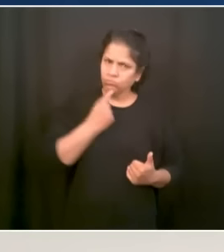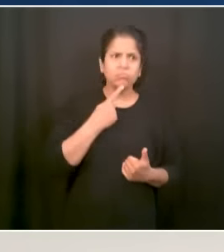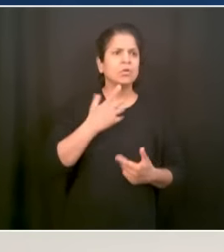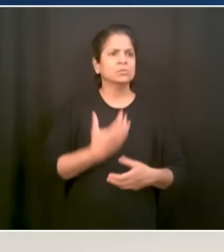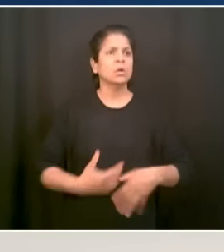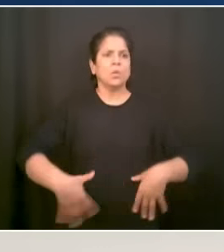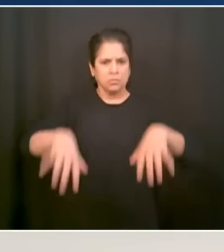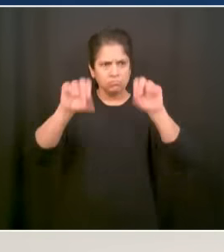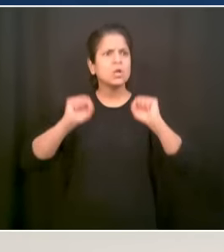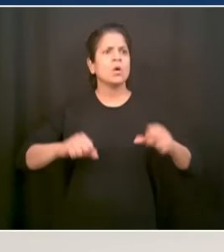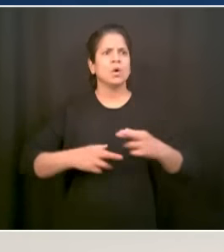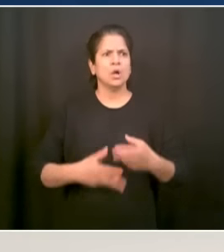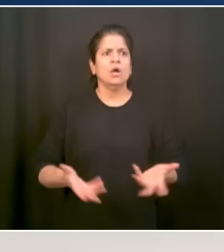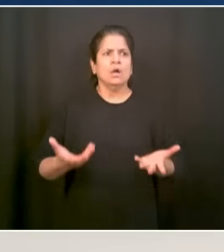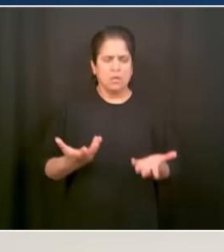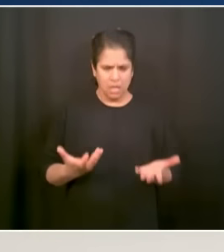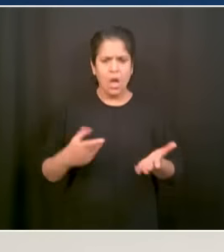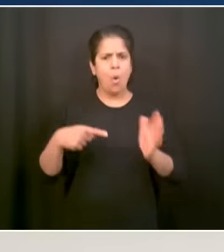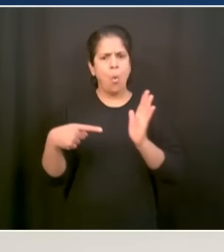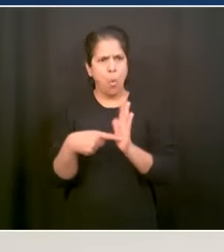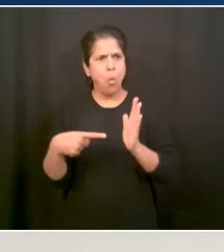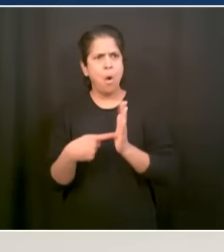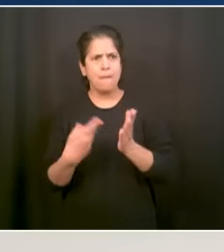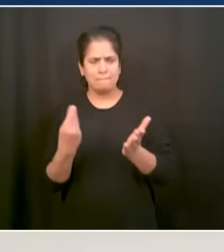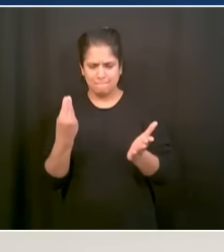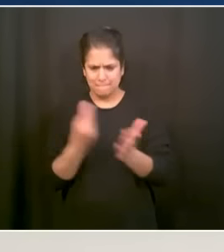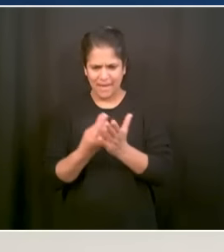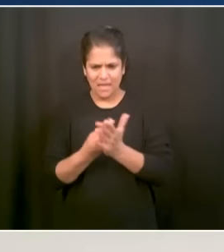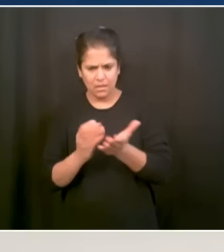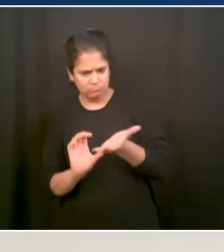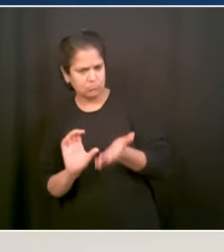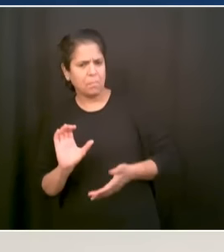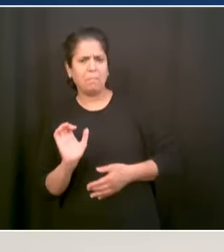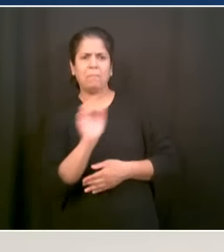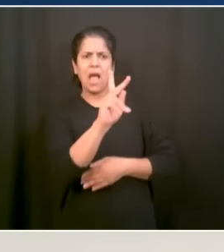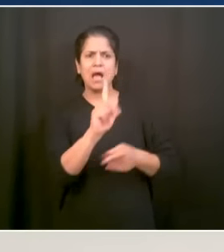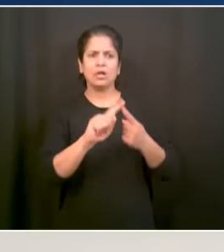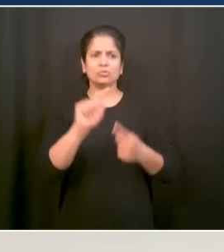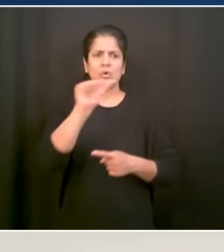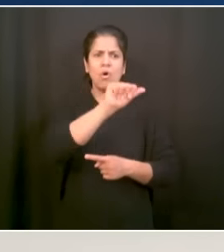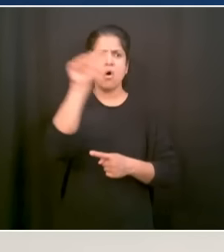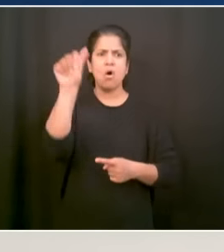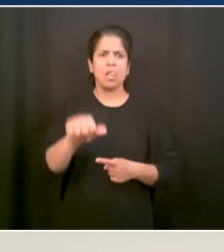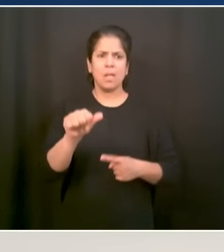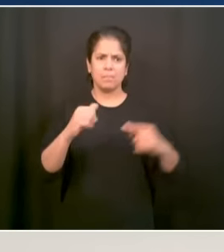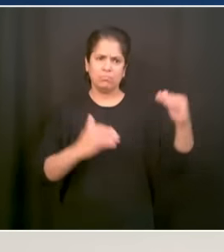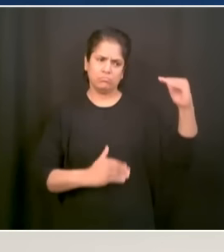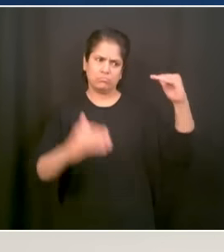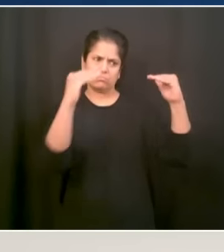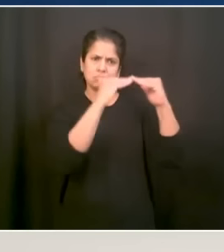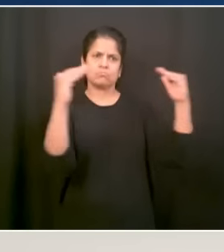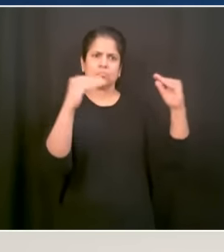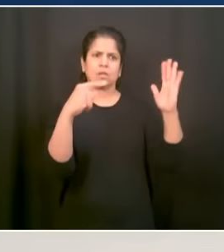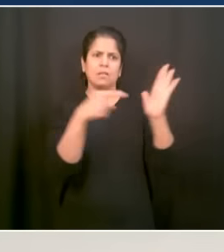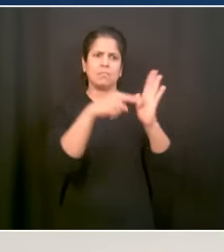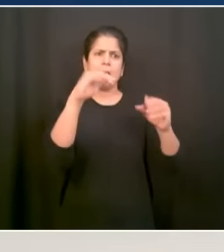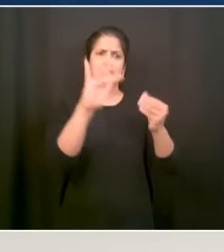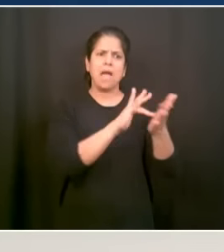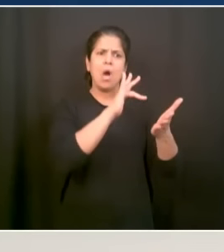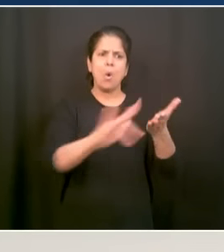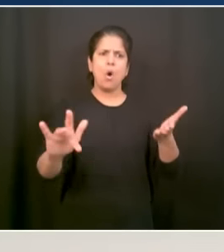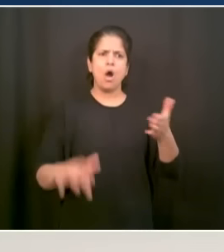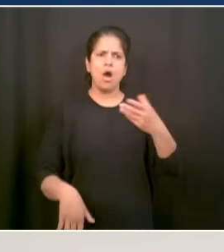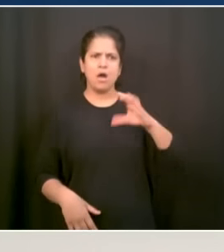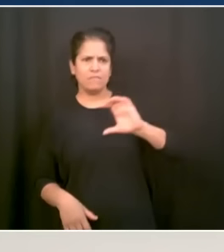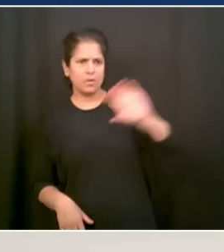2 fiscal years. We will also do, however, what former Mayor Adams never did. We will be clear and direct about our needs with